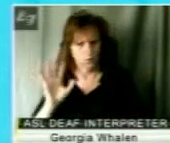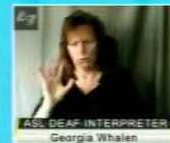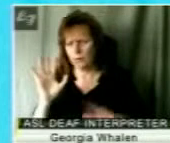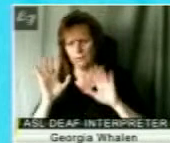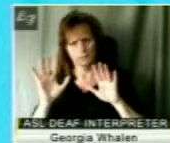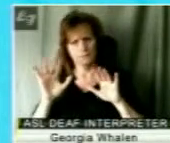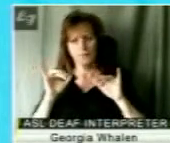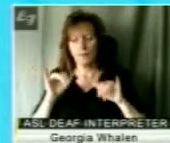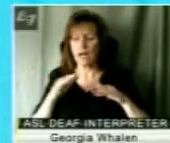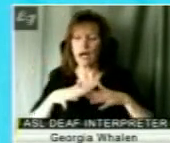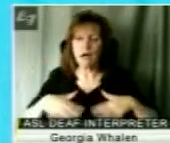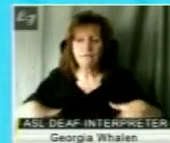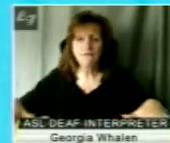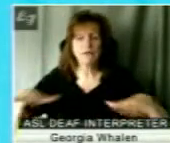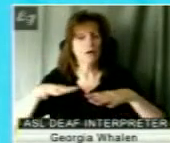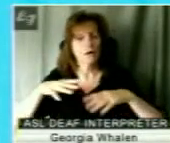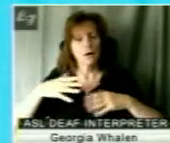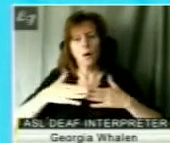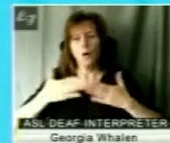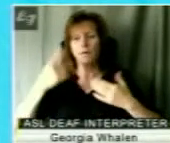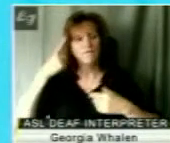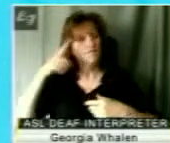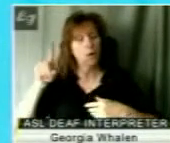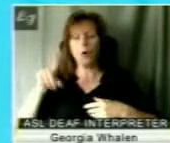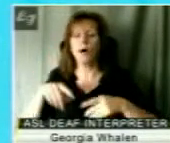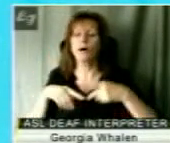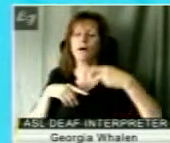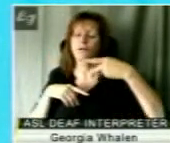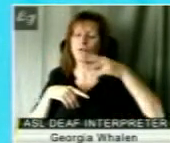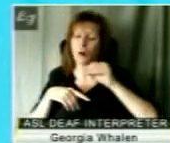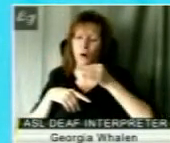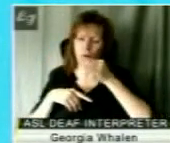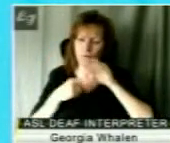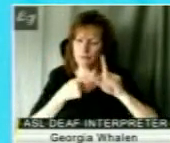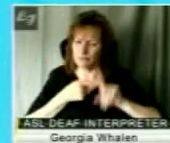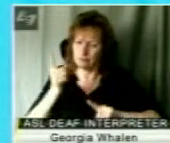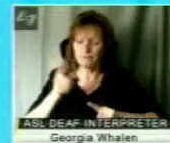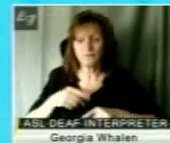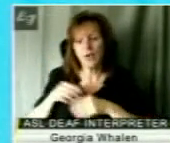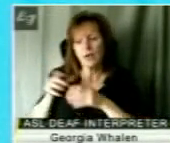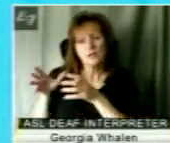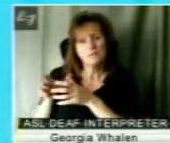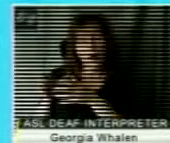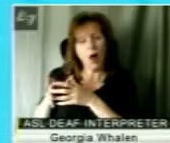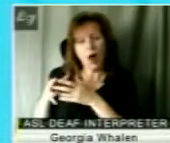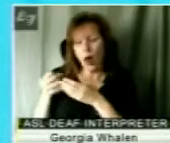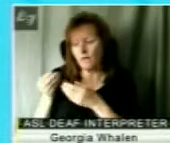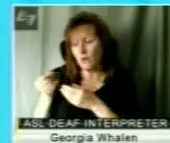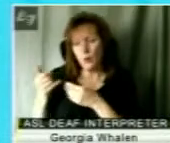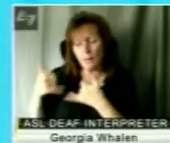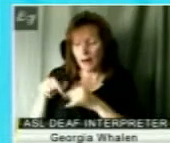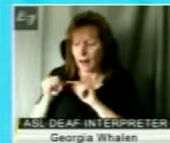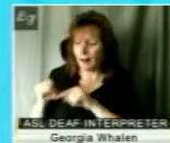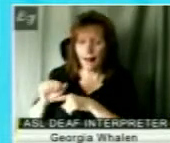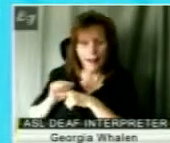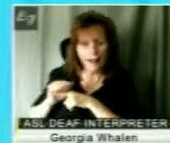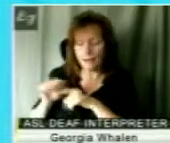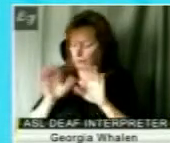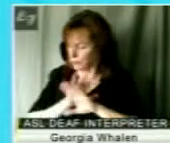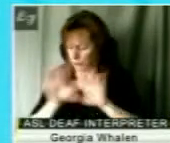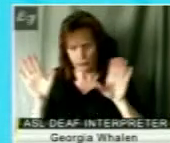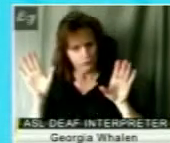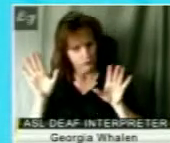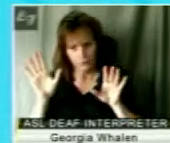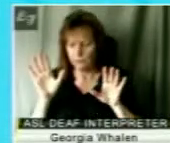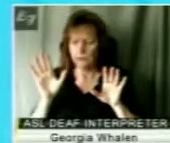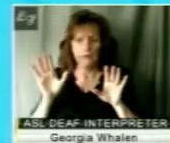team activities and organized activities, even if that is small groups of people coming together to quote unquote train. The sports fields and other